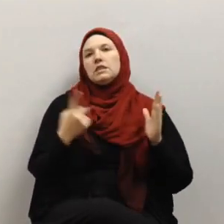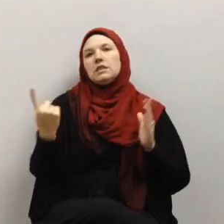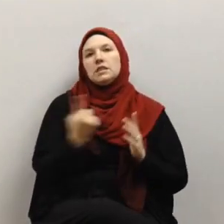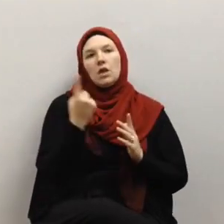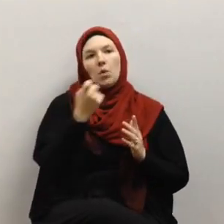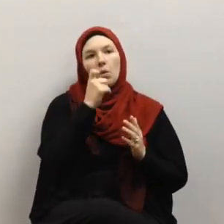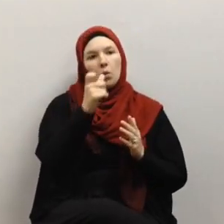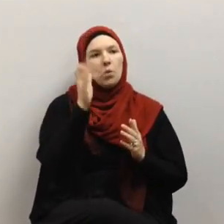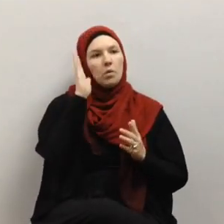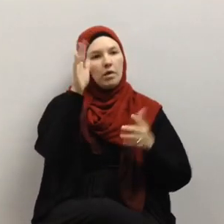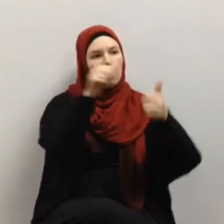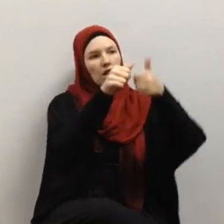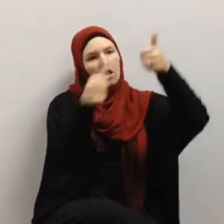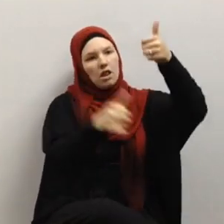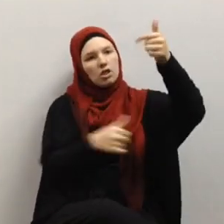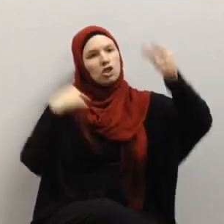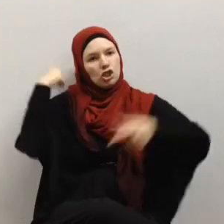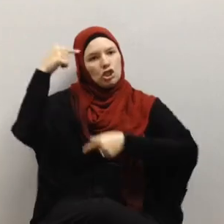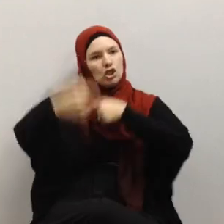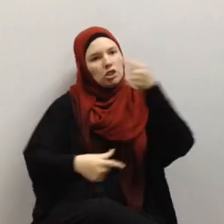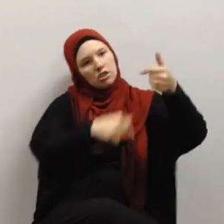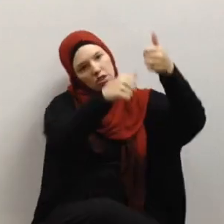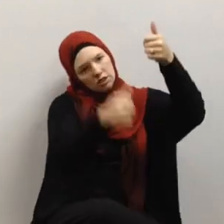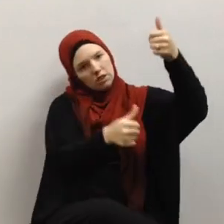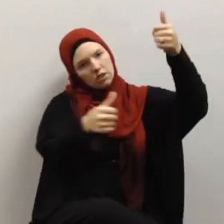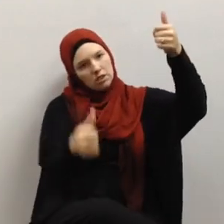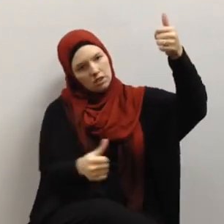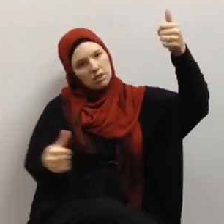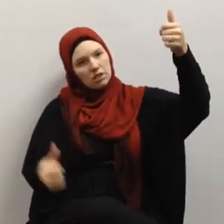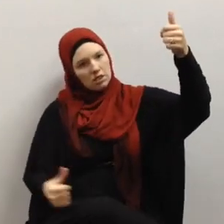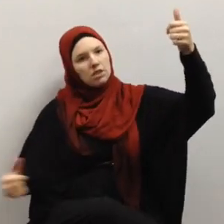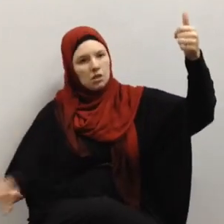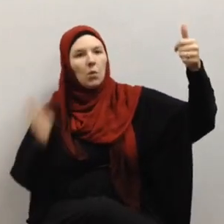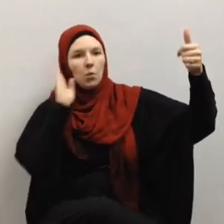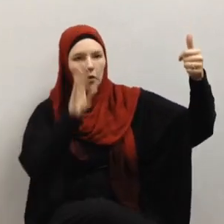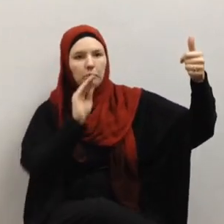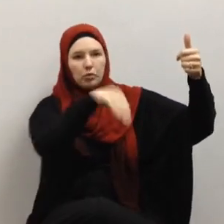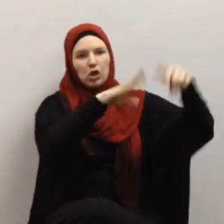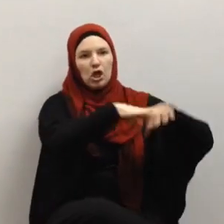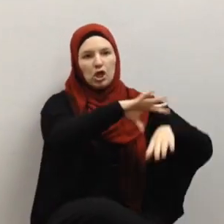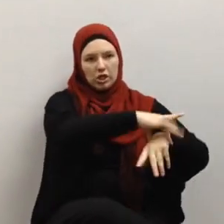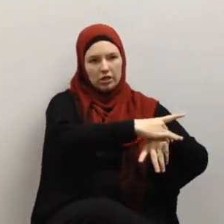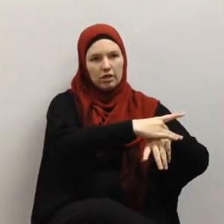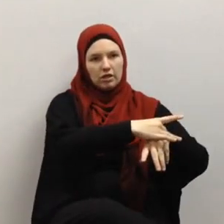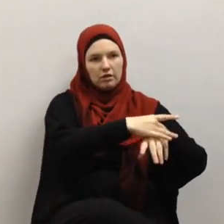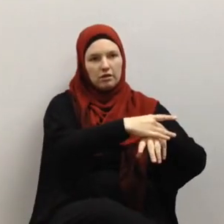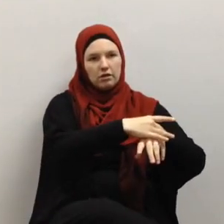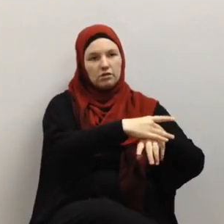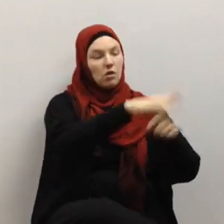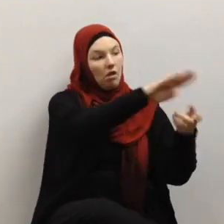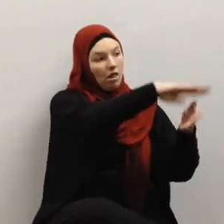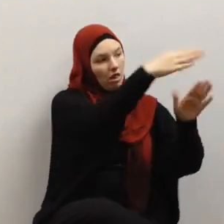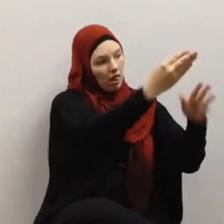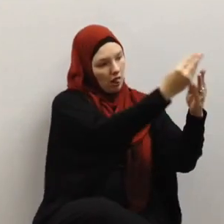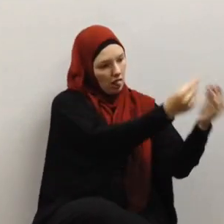is succeeded generation after generation after generation by the previous generation.